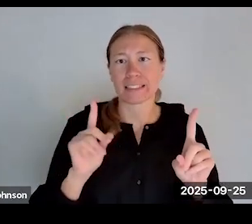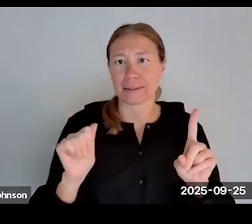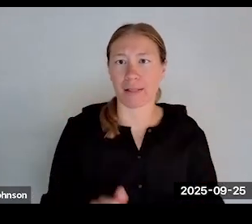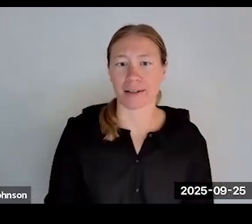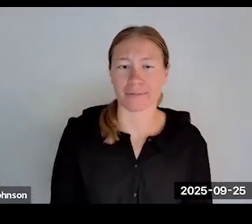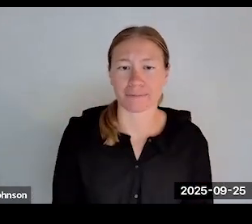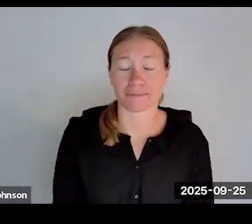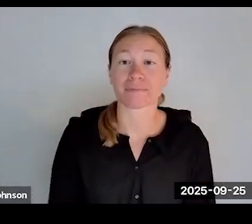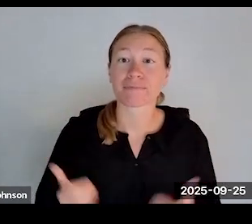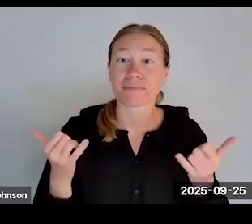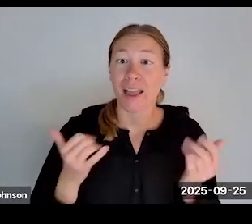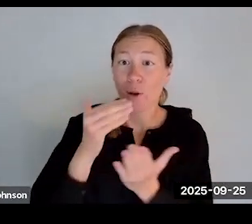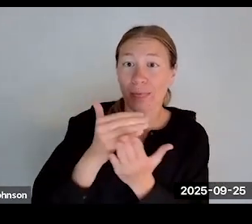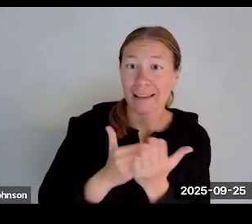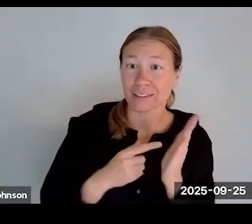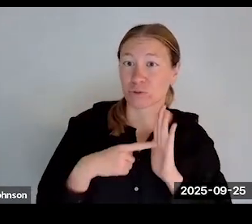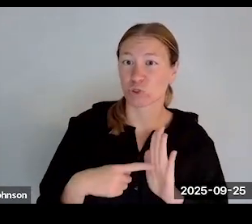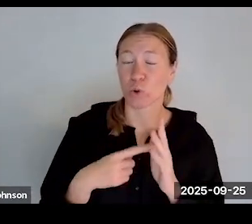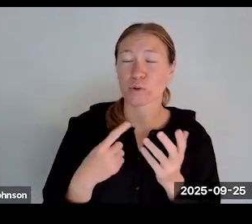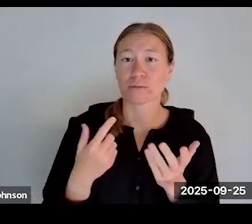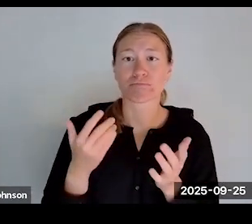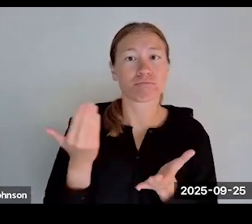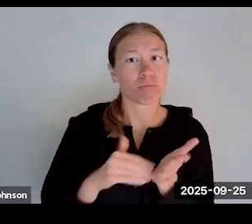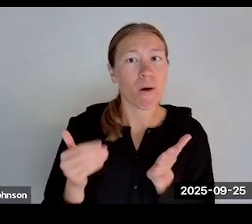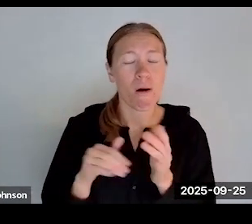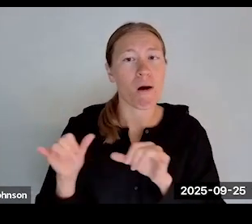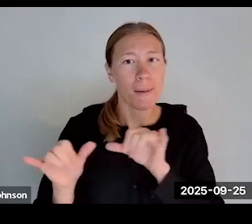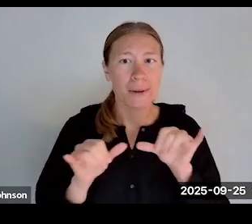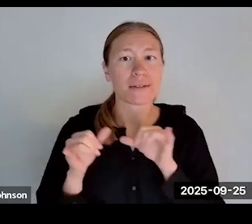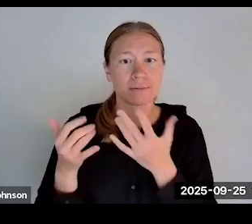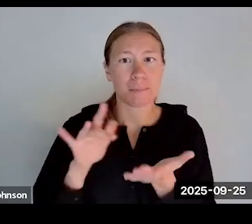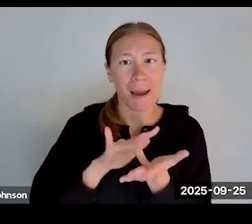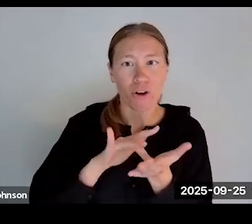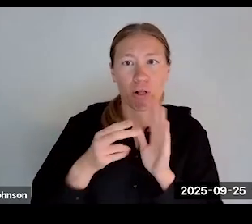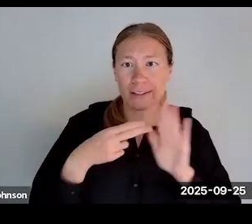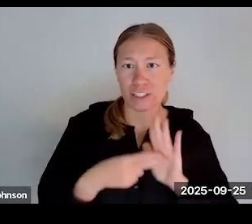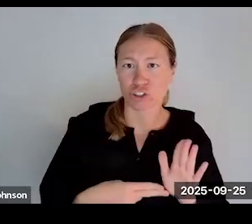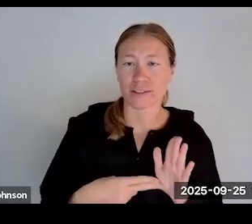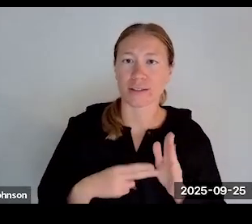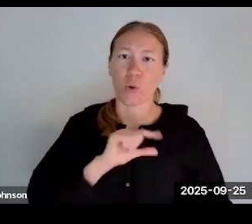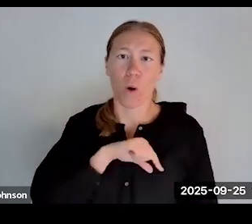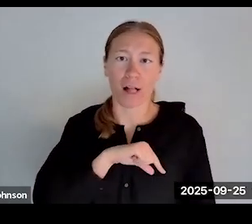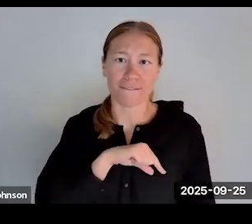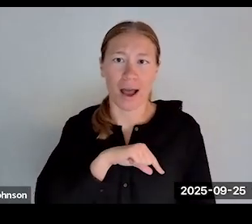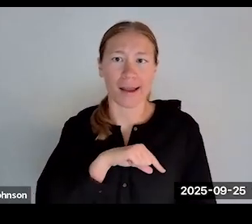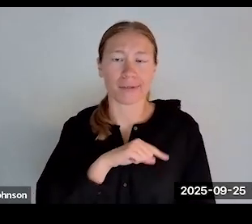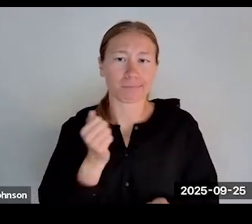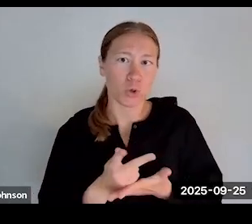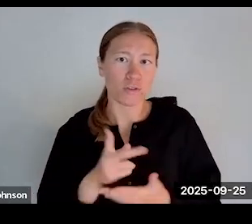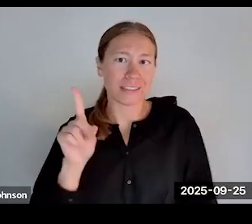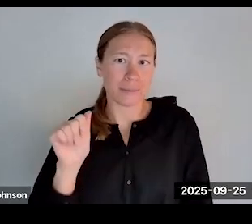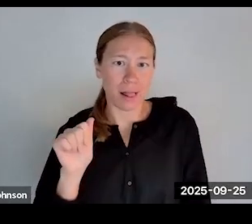This is a list of some medical conditions that frequently qualify as disabilities under the ADA, like chronic pain,